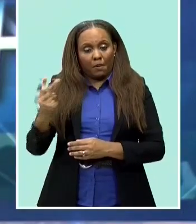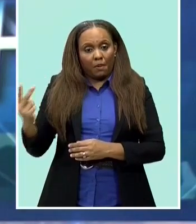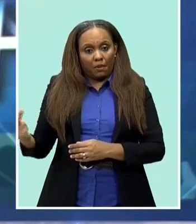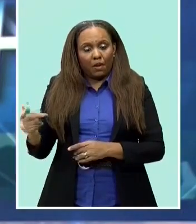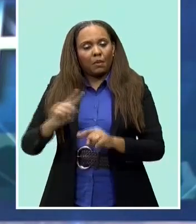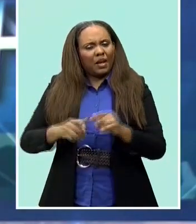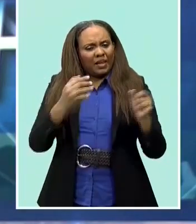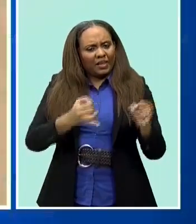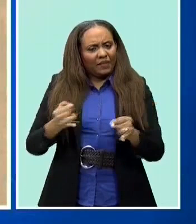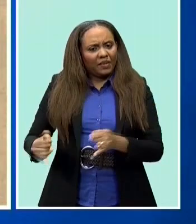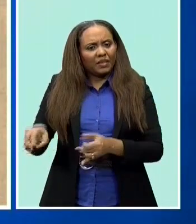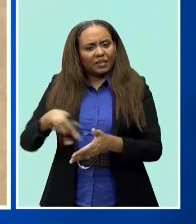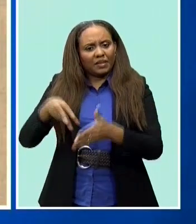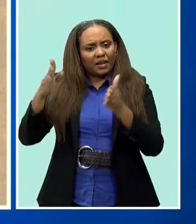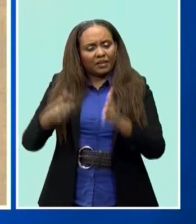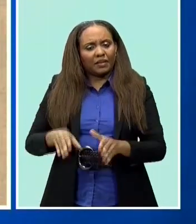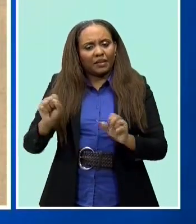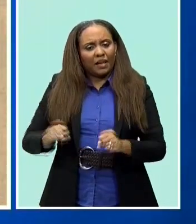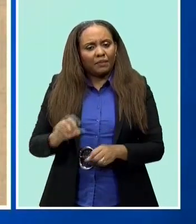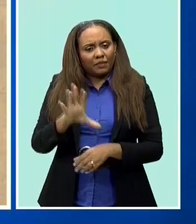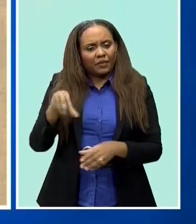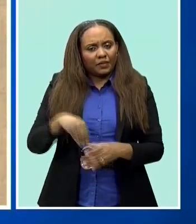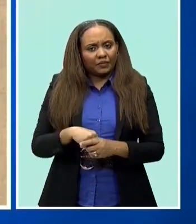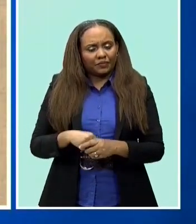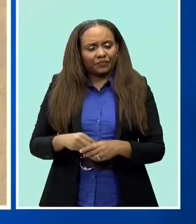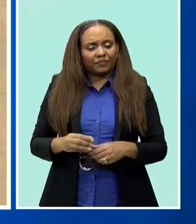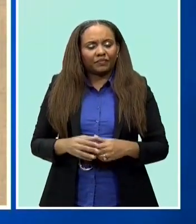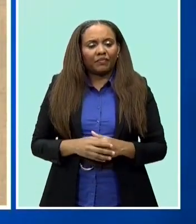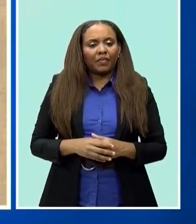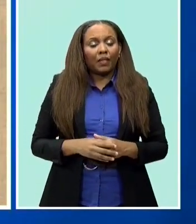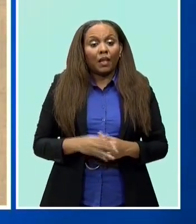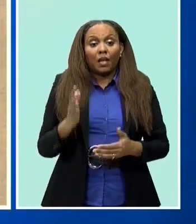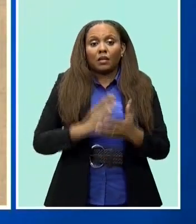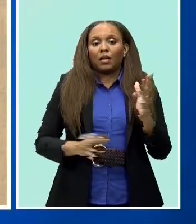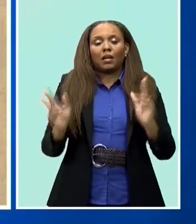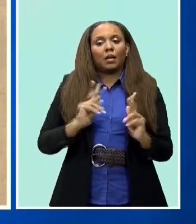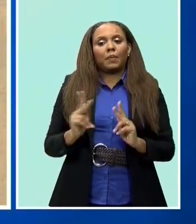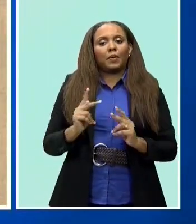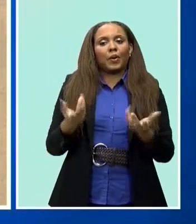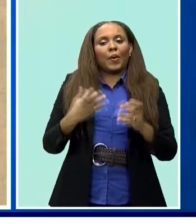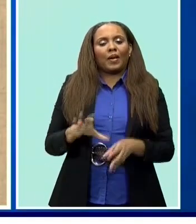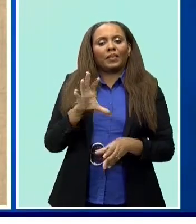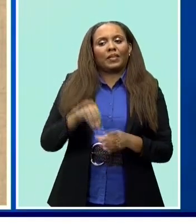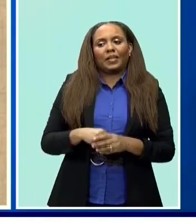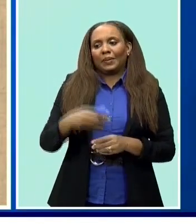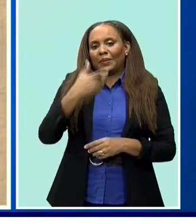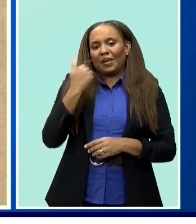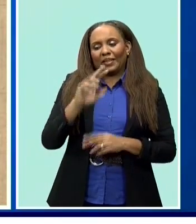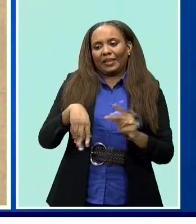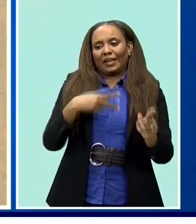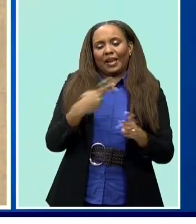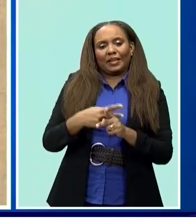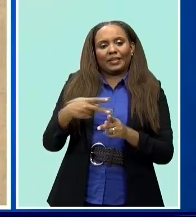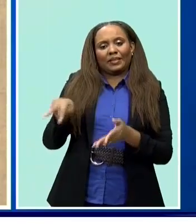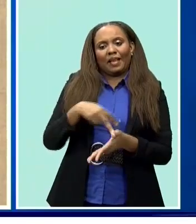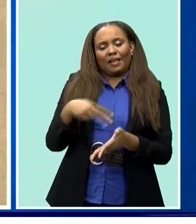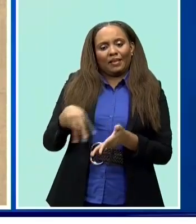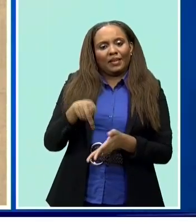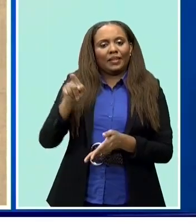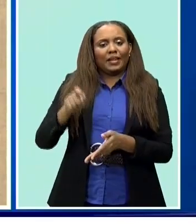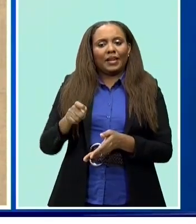welcome. There's some persons who've been shying away from certain art forms because the type of dancing you do usually require you to have a